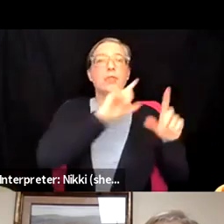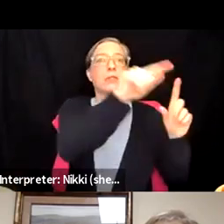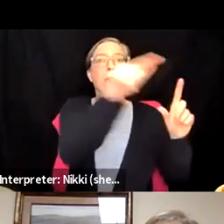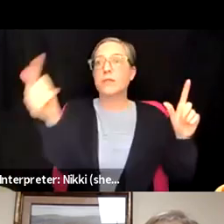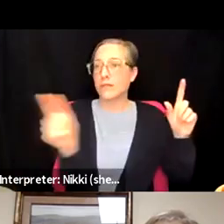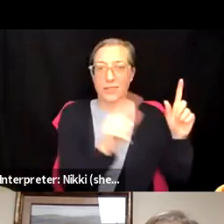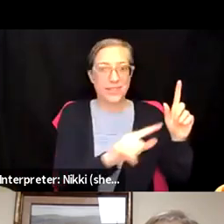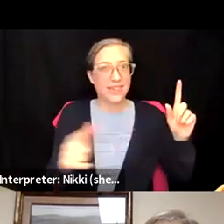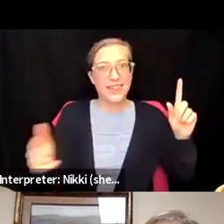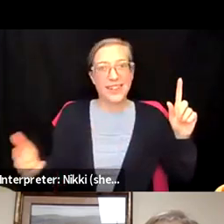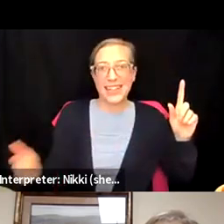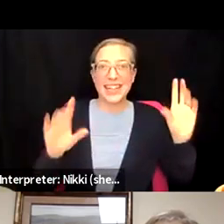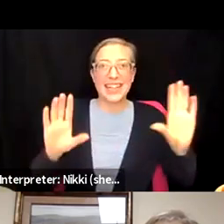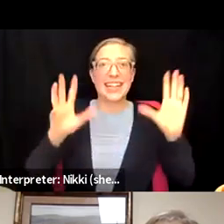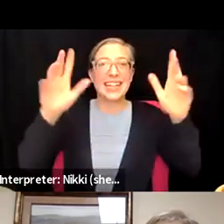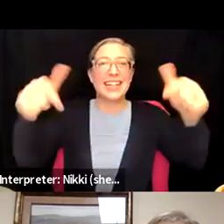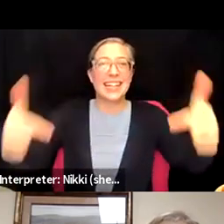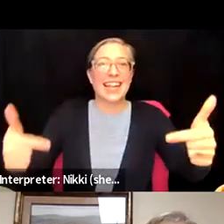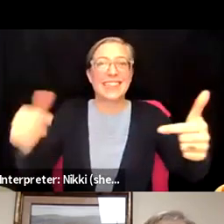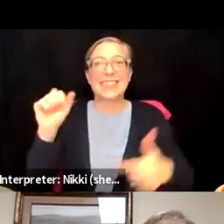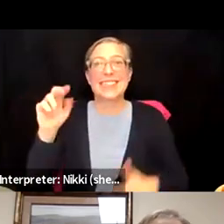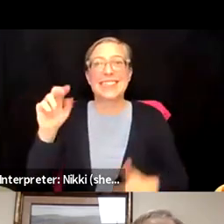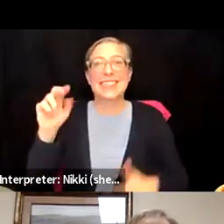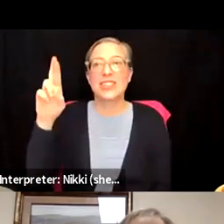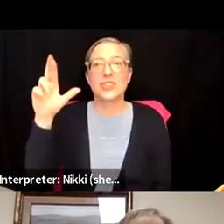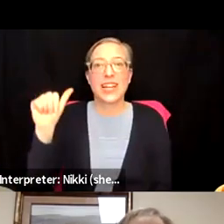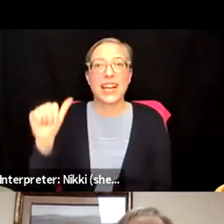screen, which leaves us to Andrea.